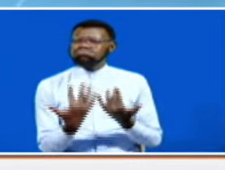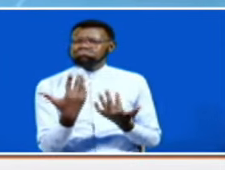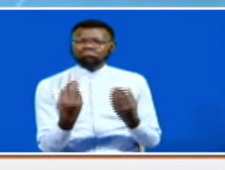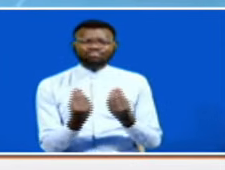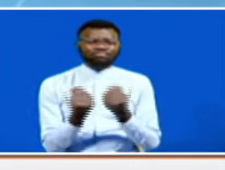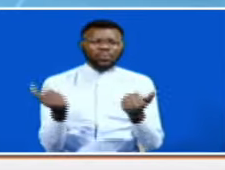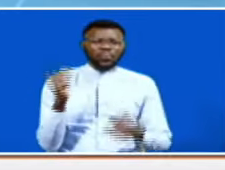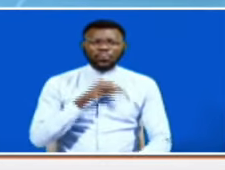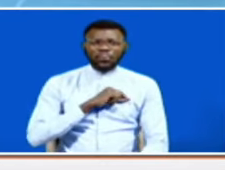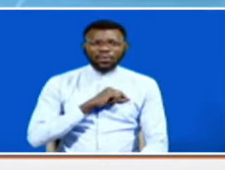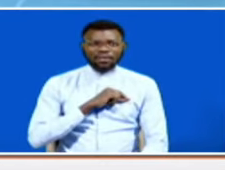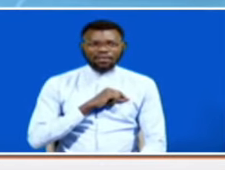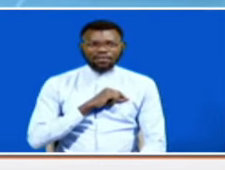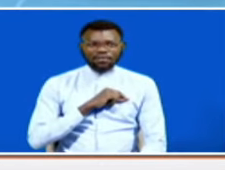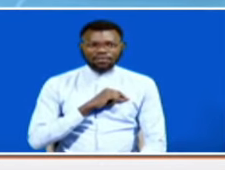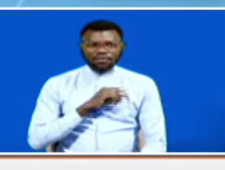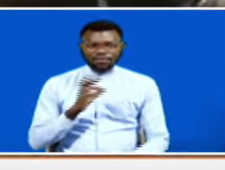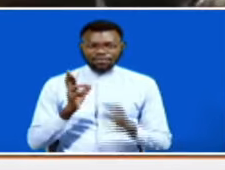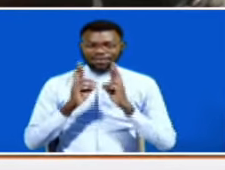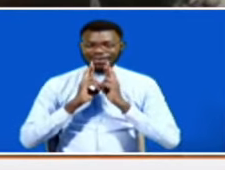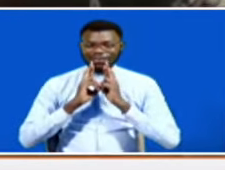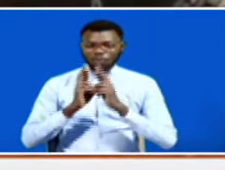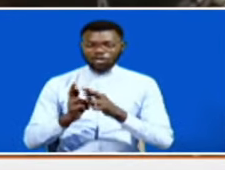Catherine Oise with that report.